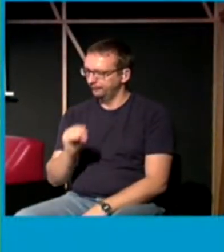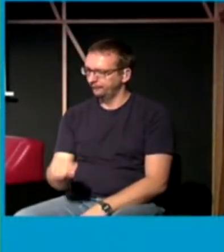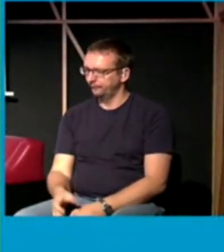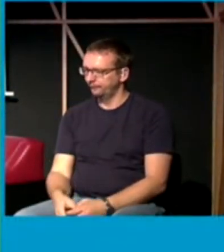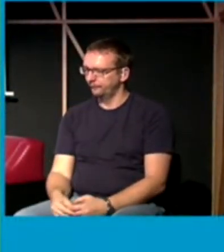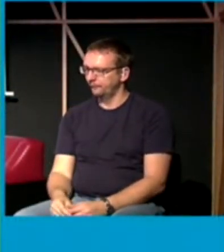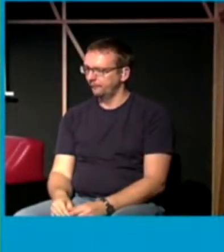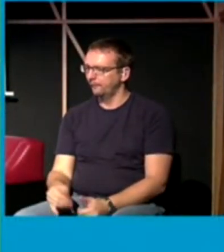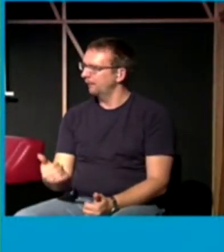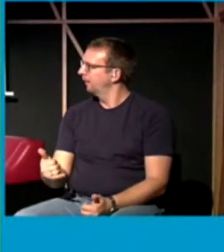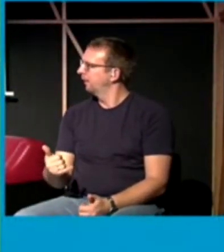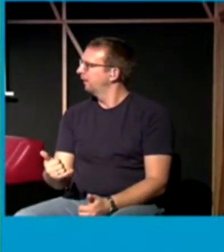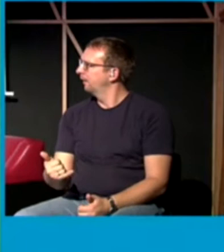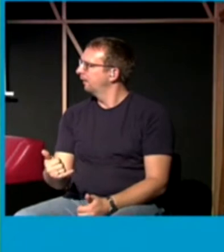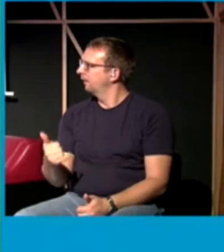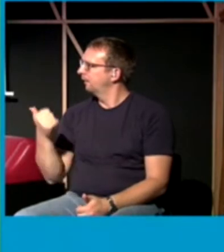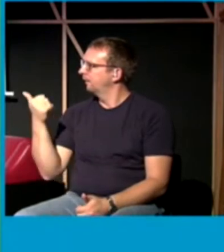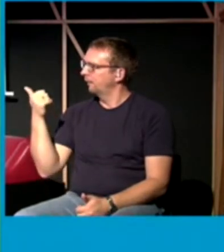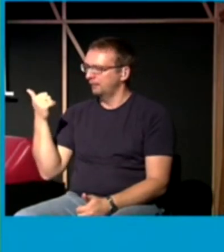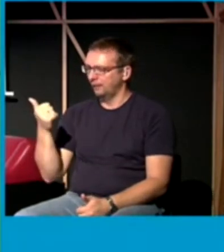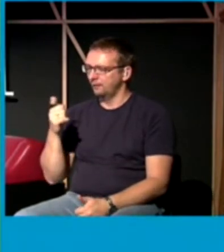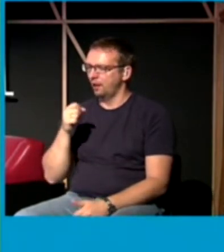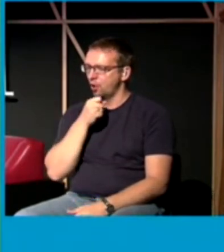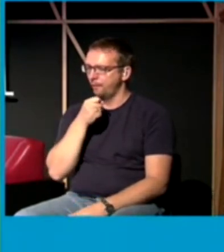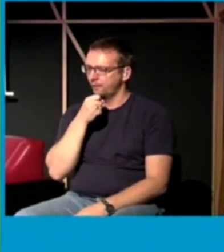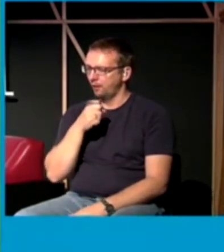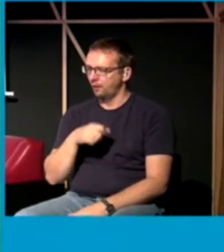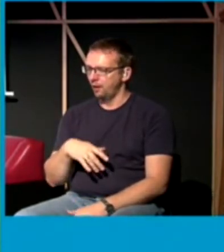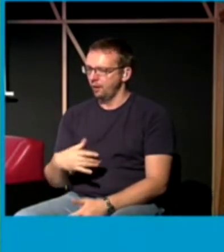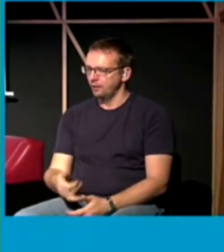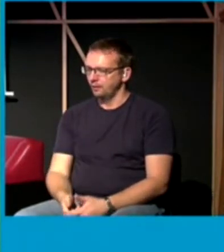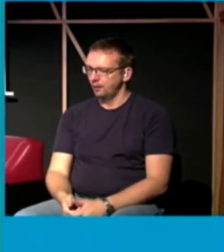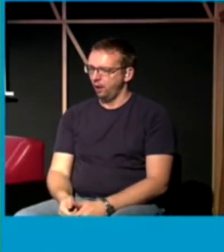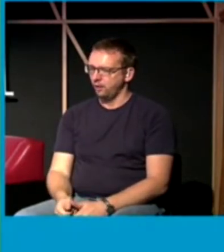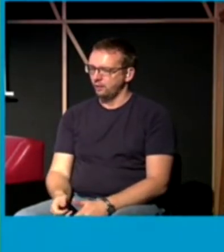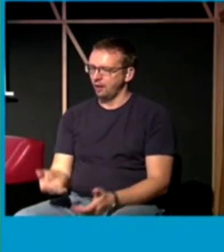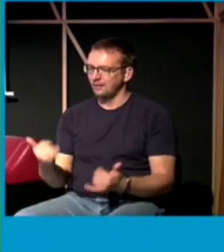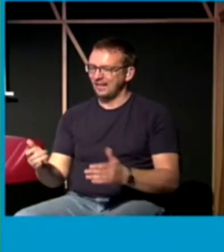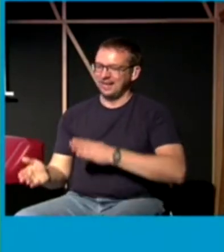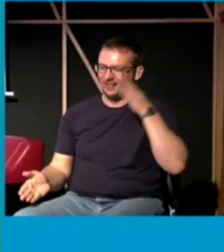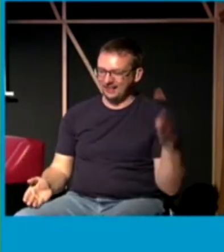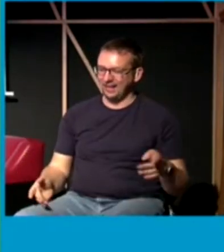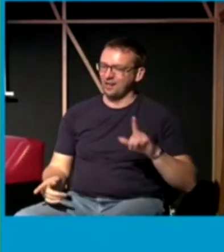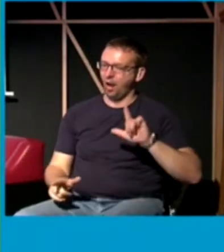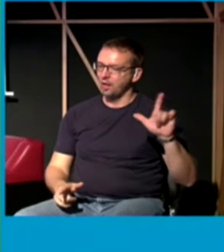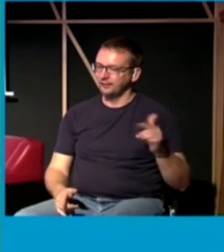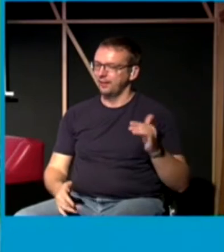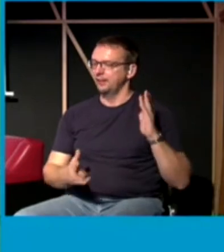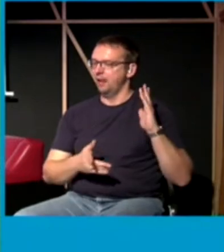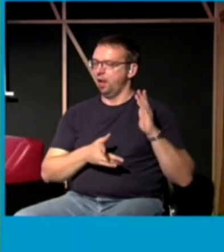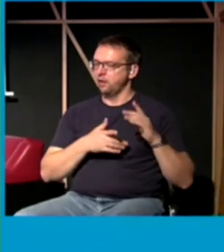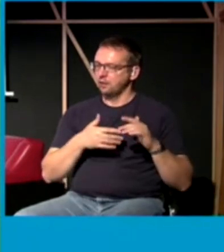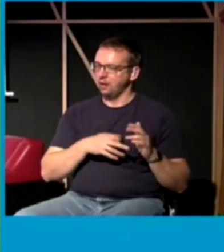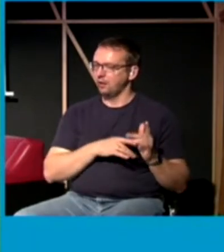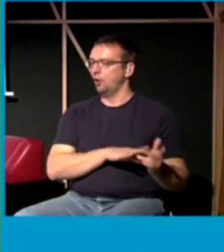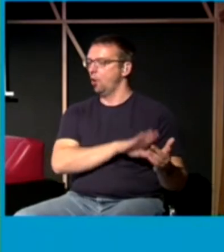inside their own half as they move it out to the left-hand side. On halfway, moving forward, this is Larson. Wide is G. 30 yards from goal. G, the Korean, moving towards